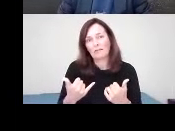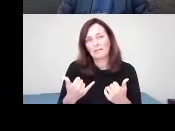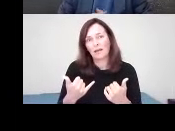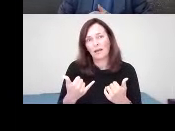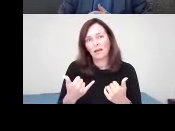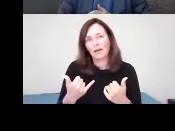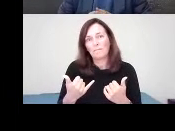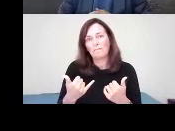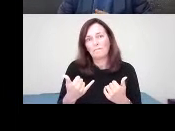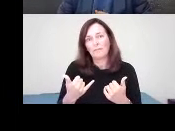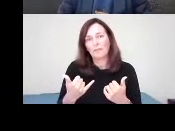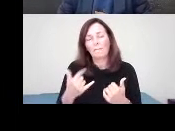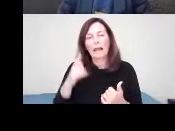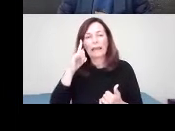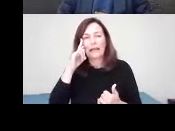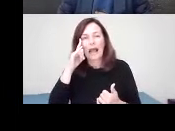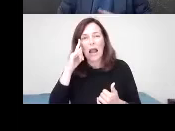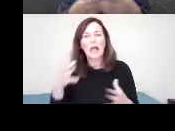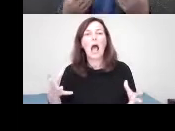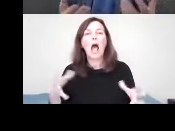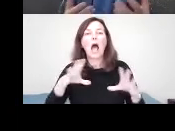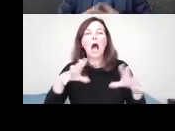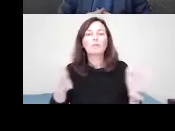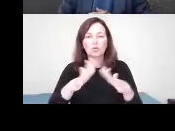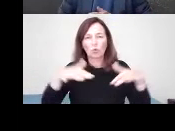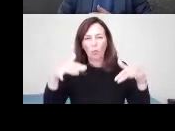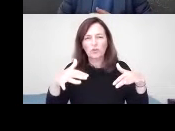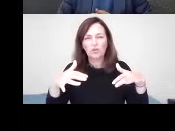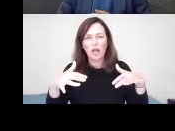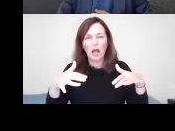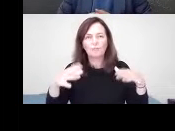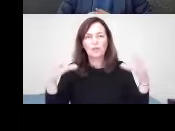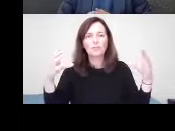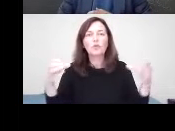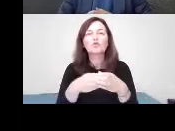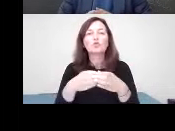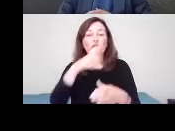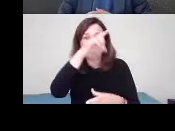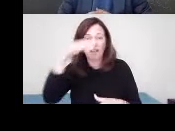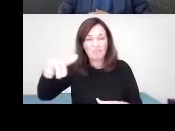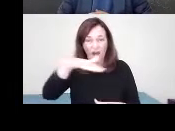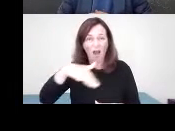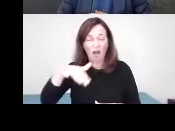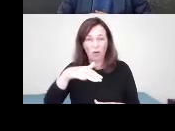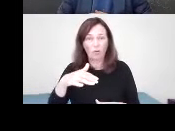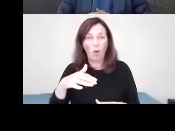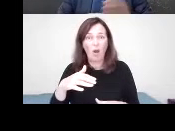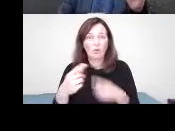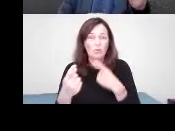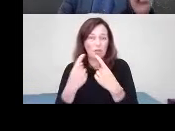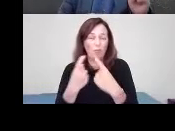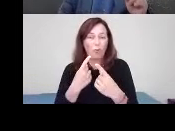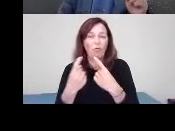when they have the high week where all the presidents and head of states came together to New York and talk about that.